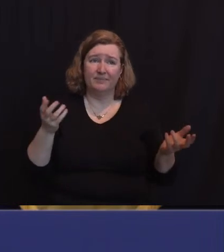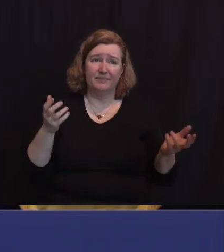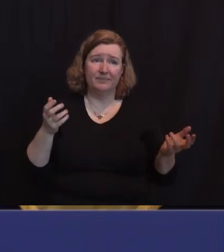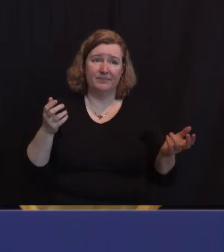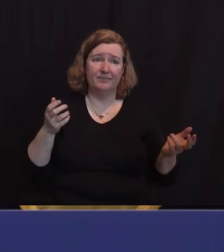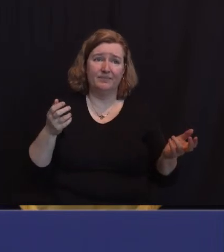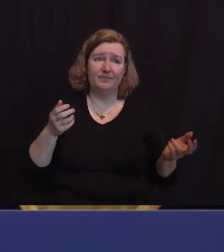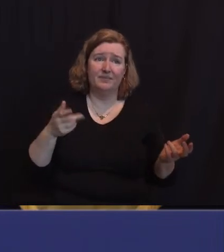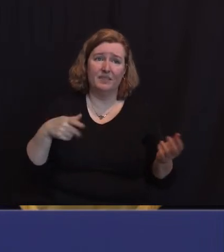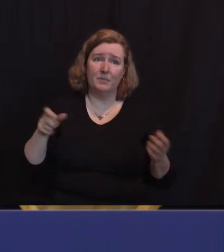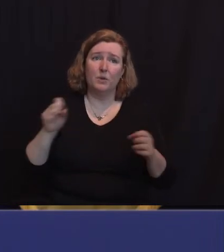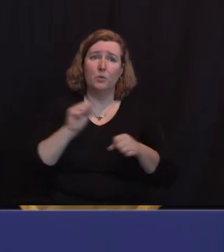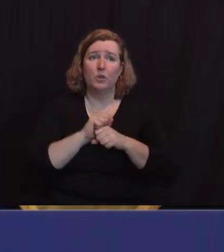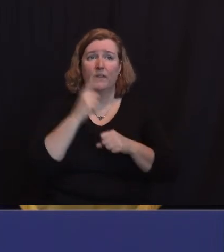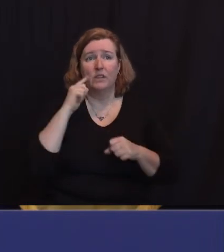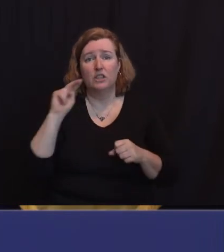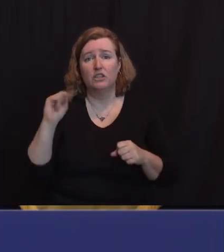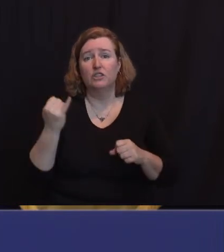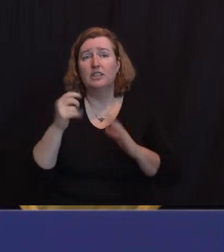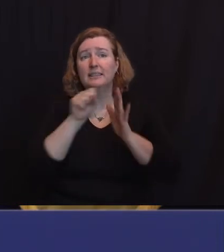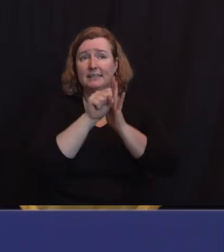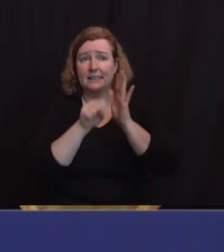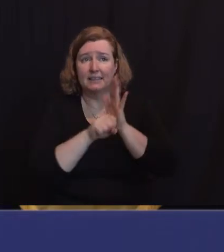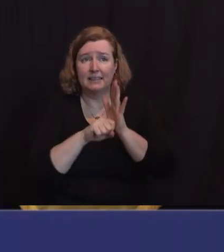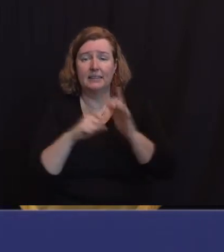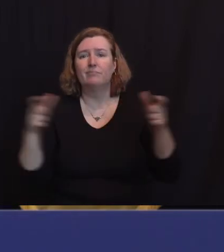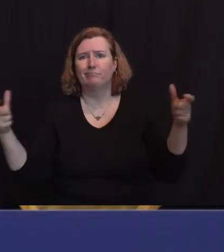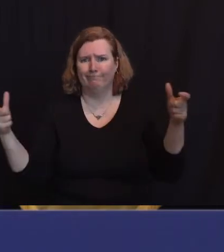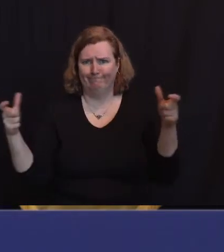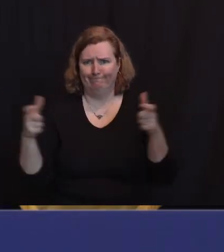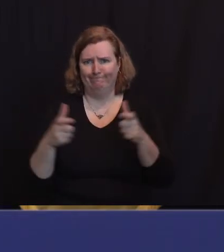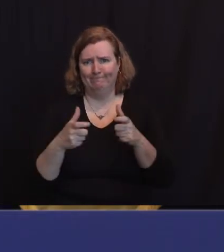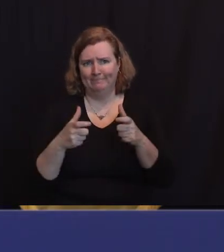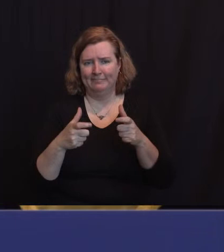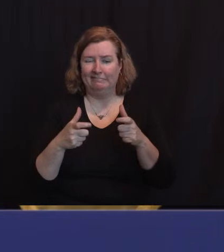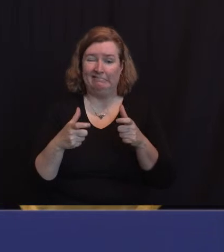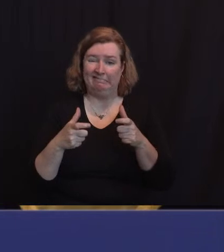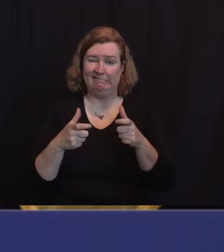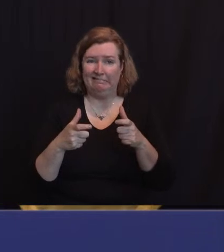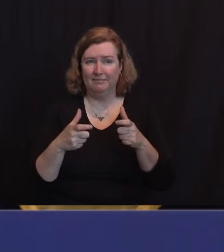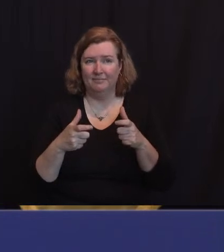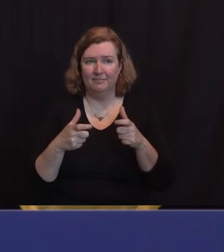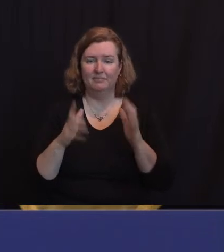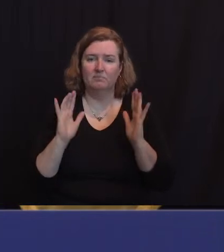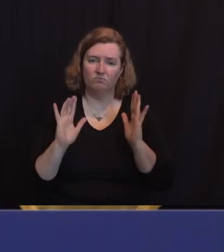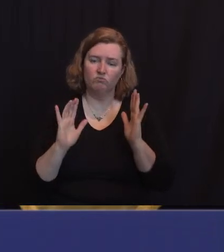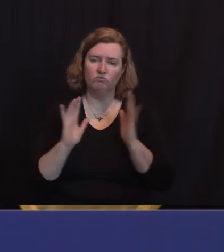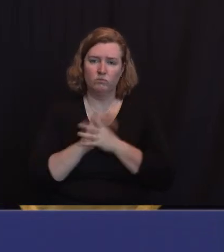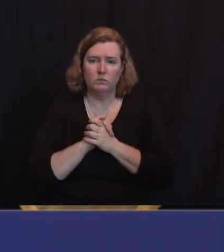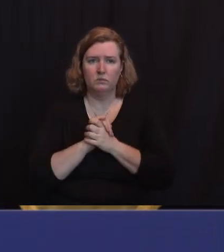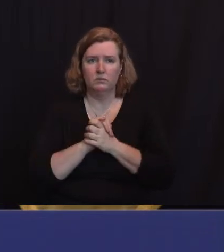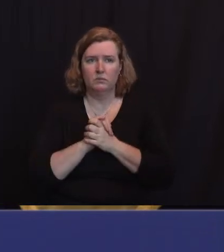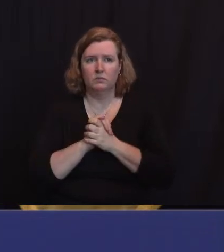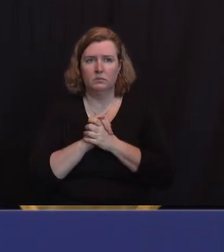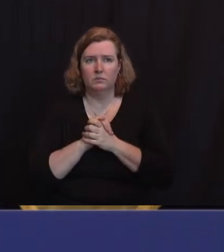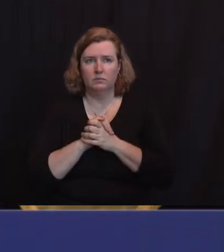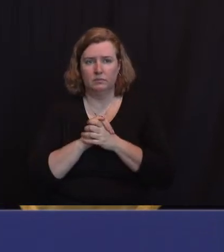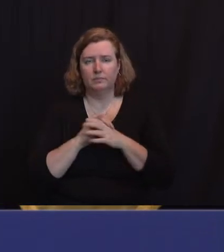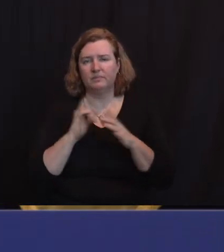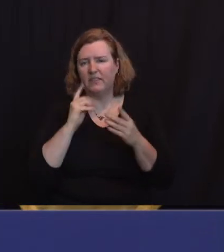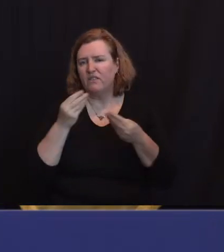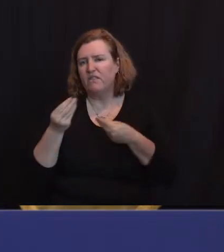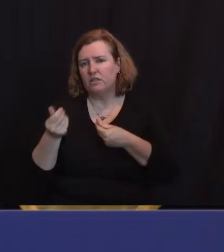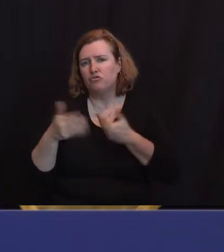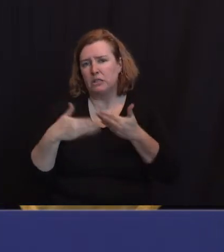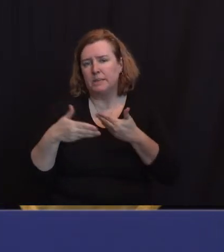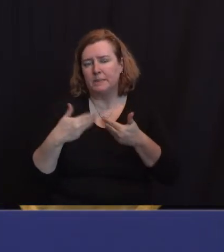hand on the Bible. So we're already running the state. I think, efficiently. I think we can be more efficient on